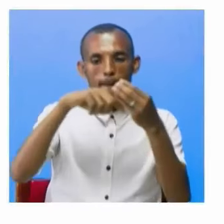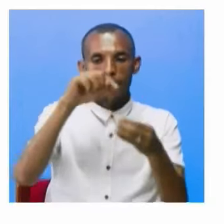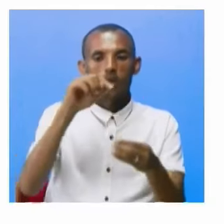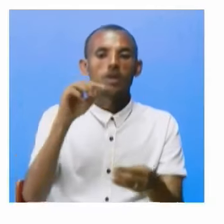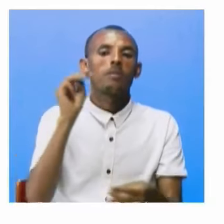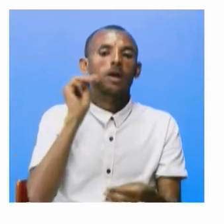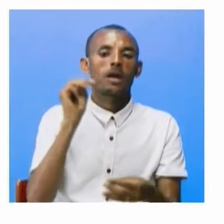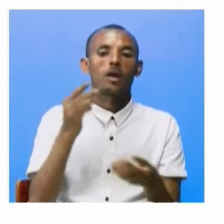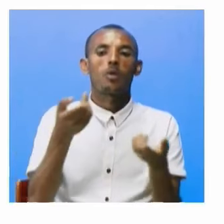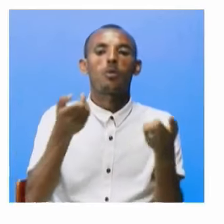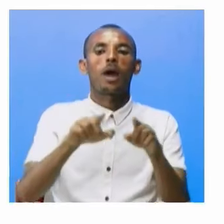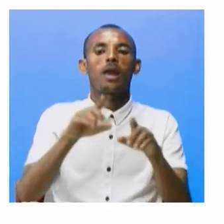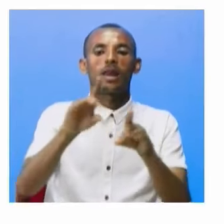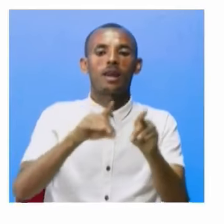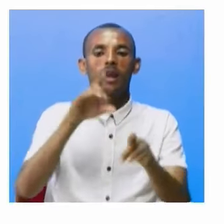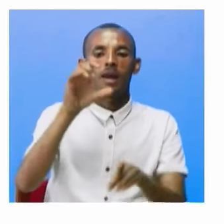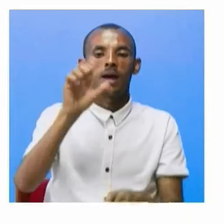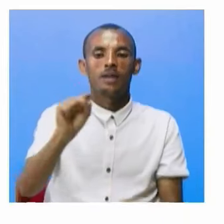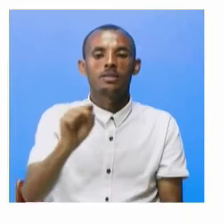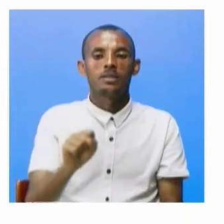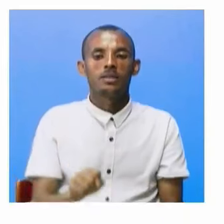does